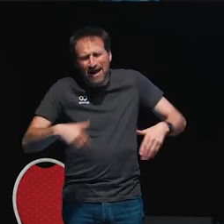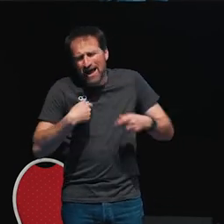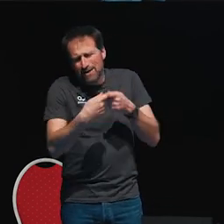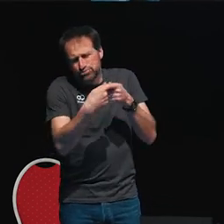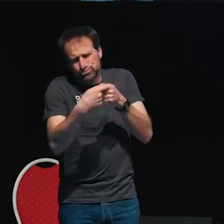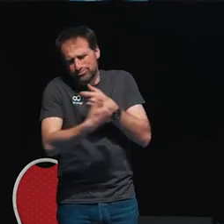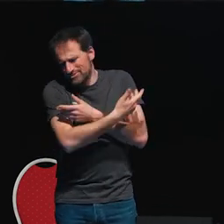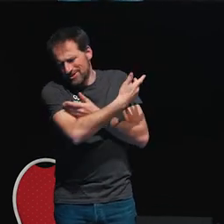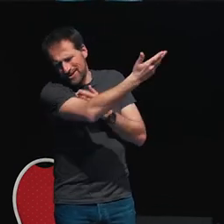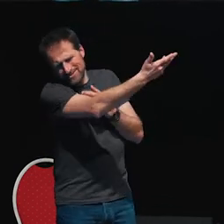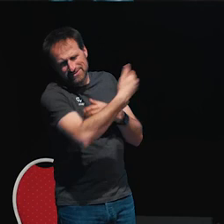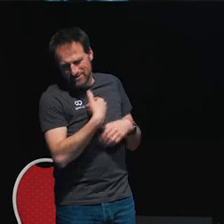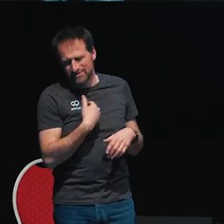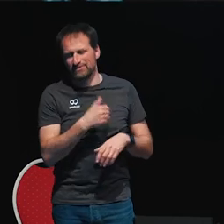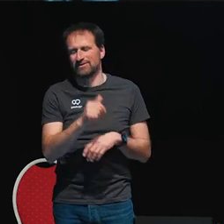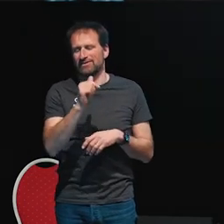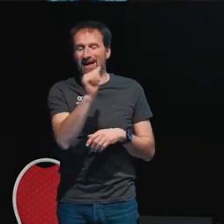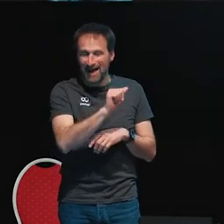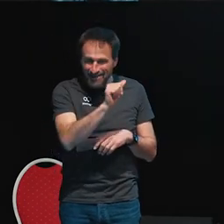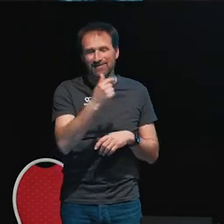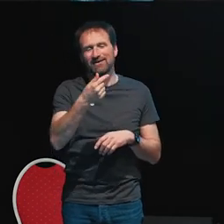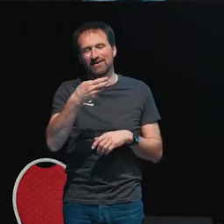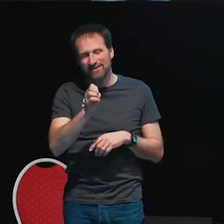I'm at the Larkin, so you can find me there.